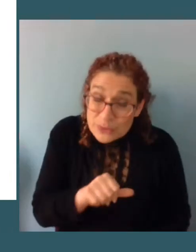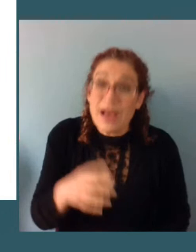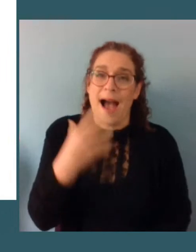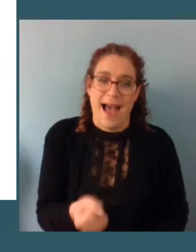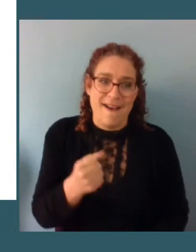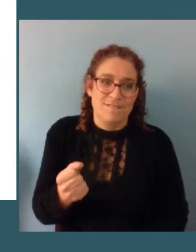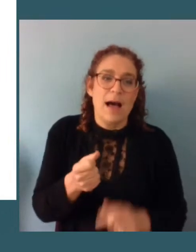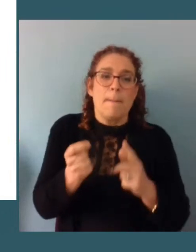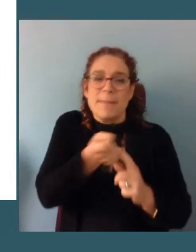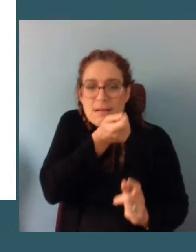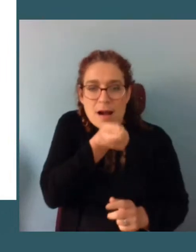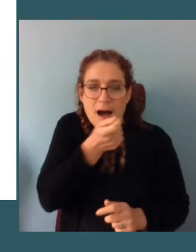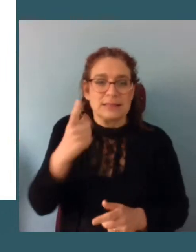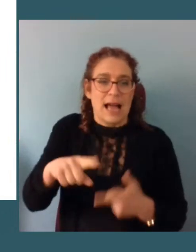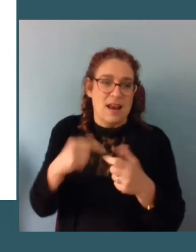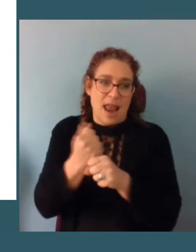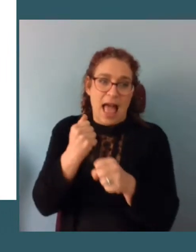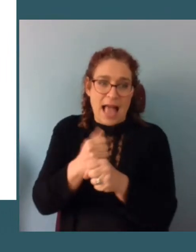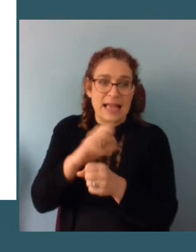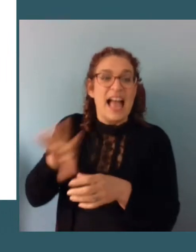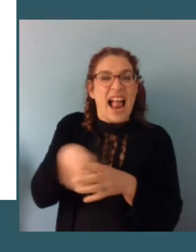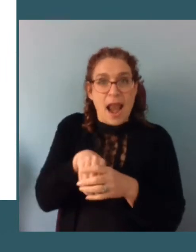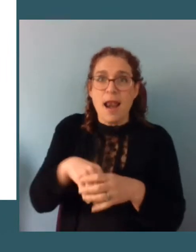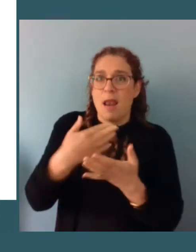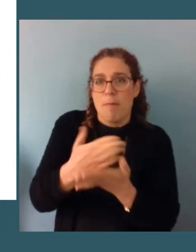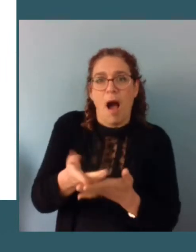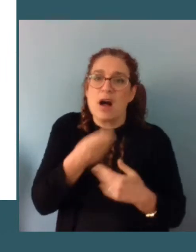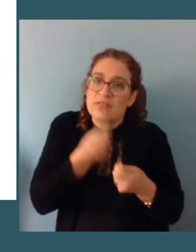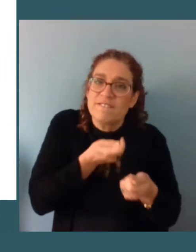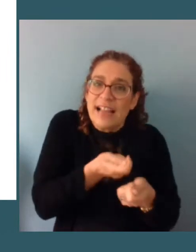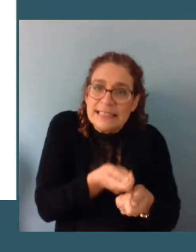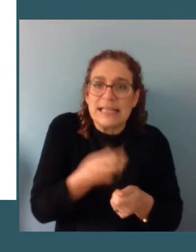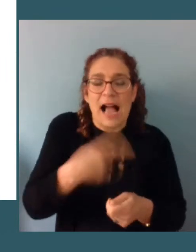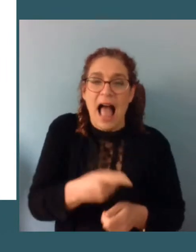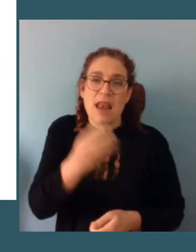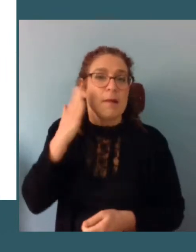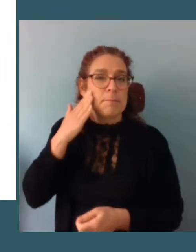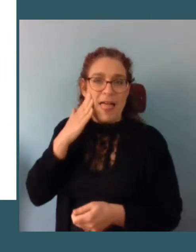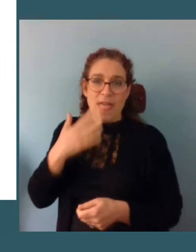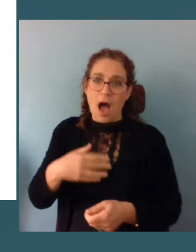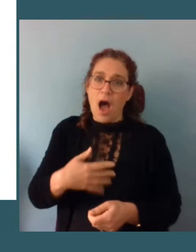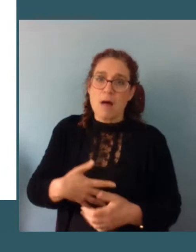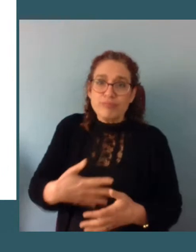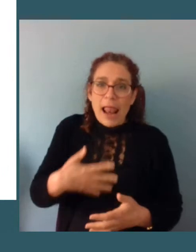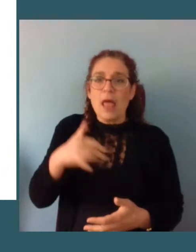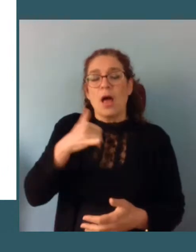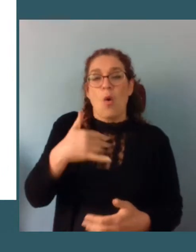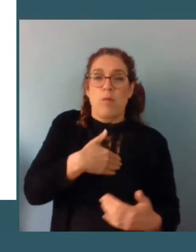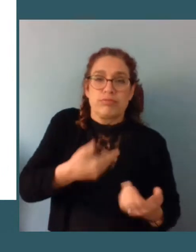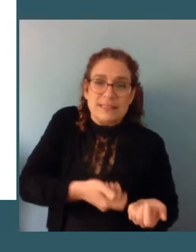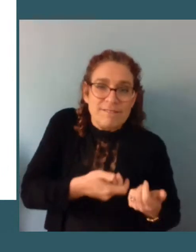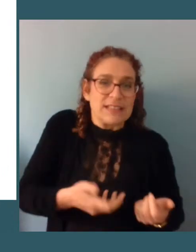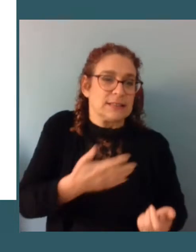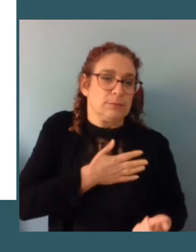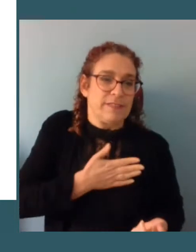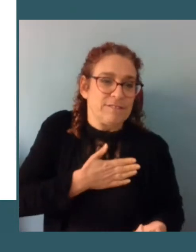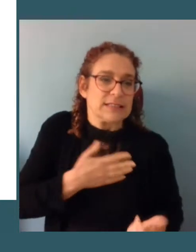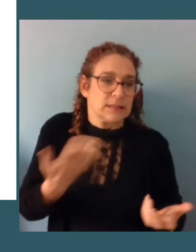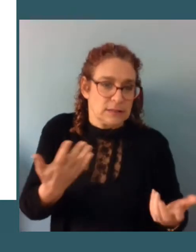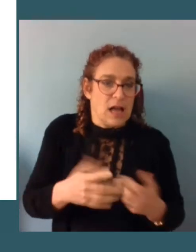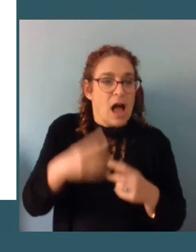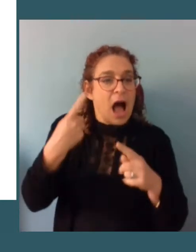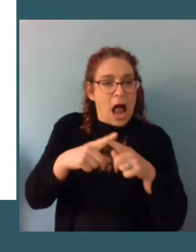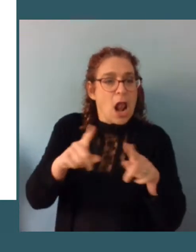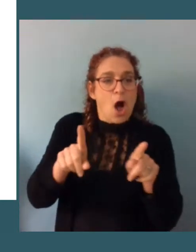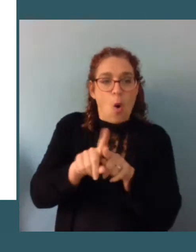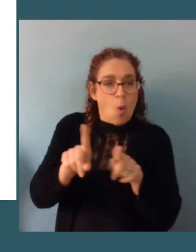research evidence really does support that. And avoiding supplementation with regular cow's milk formula in the